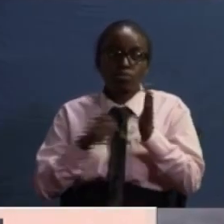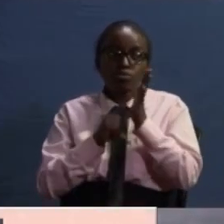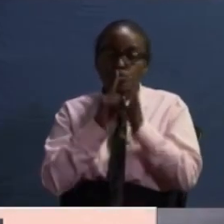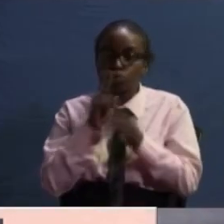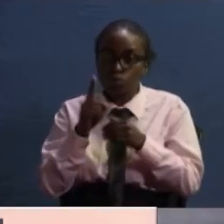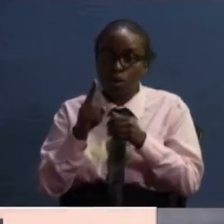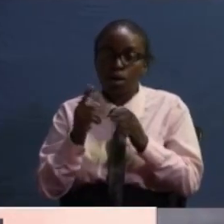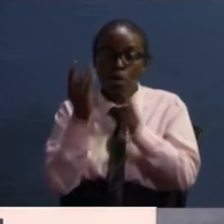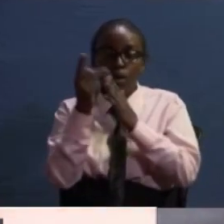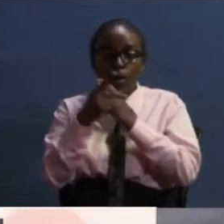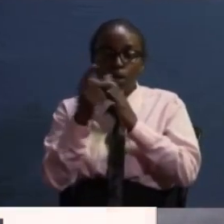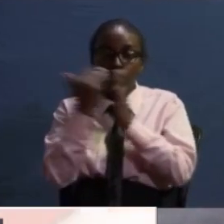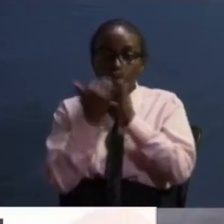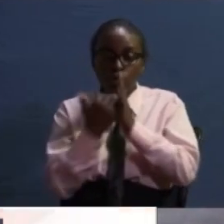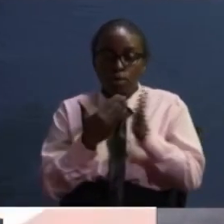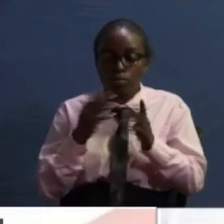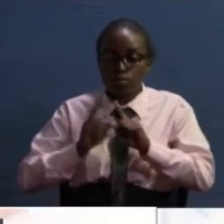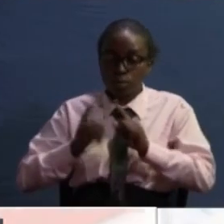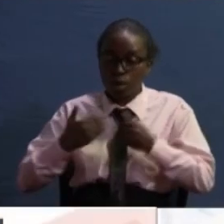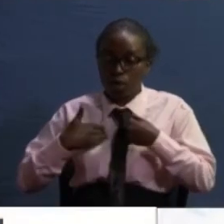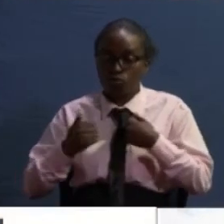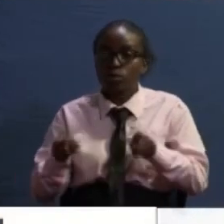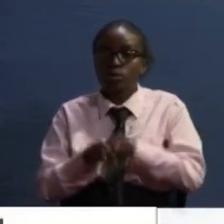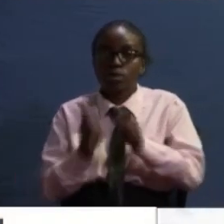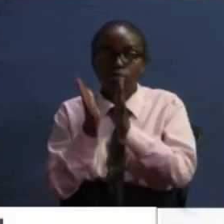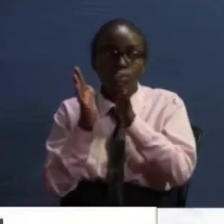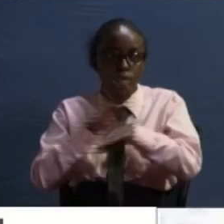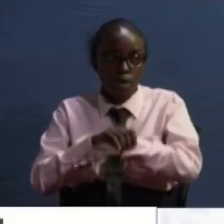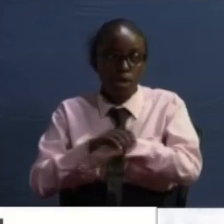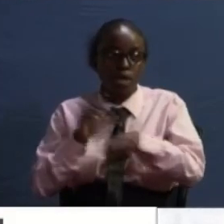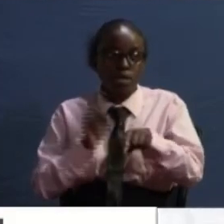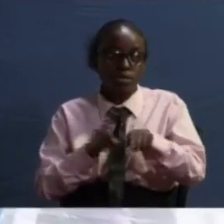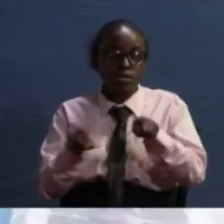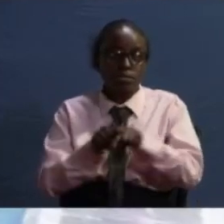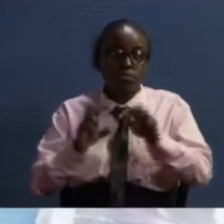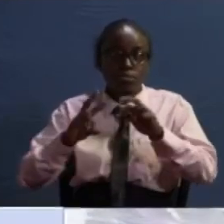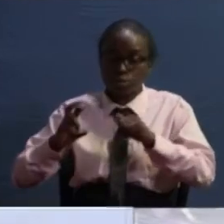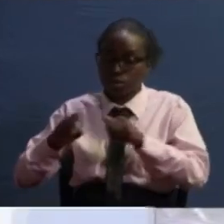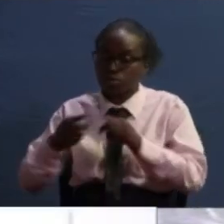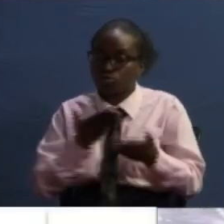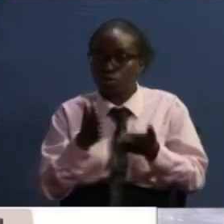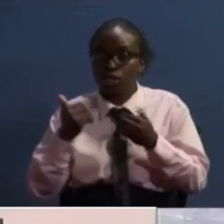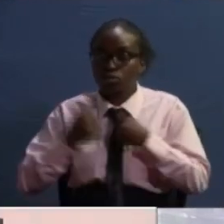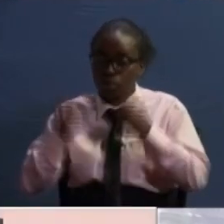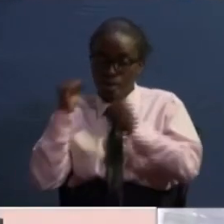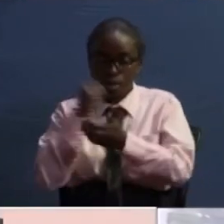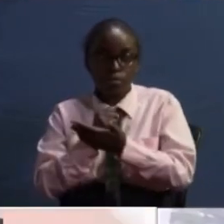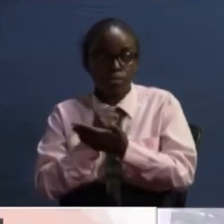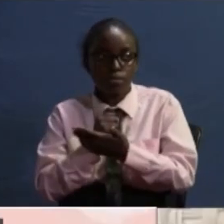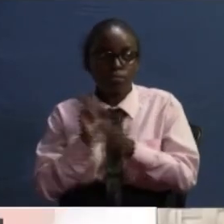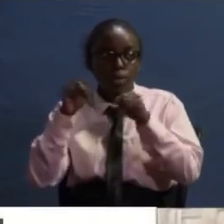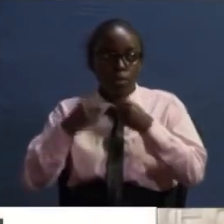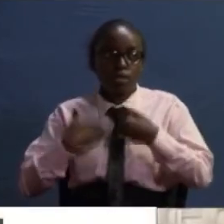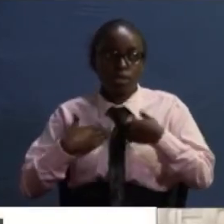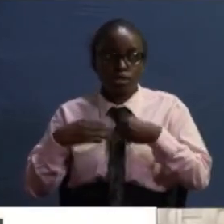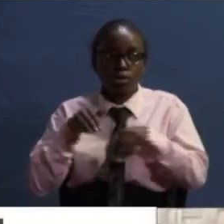runs is being implemented. Hata hivyo, watafiti hawa walitoa mapendekezo yao ya njia za